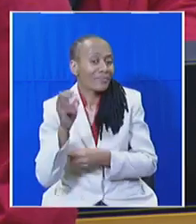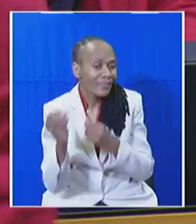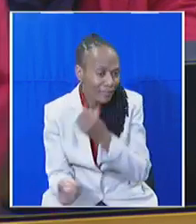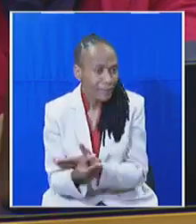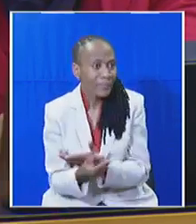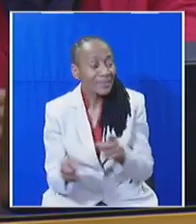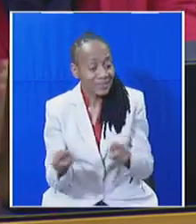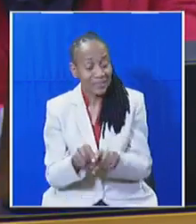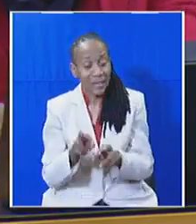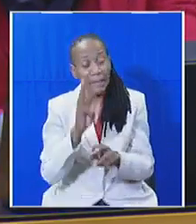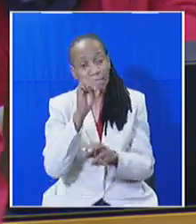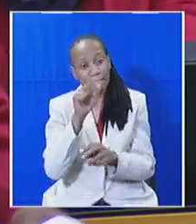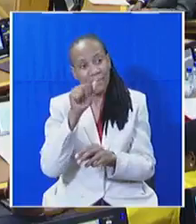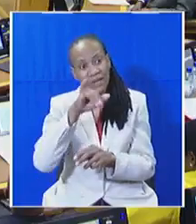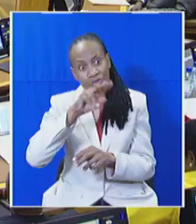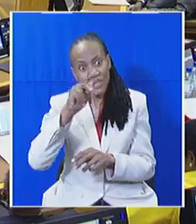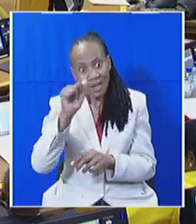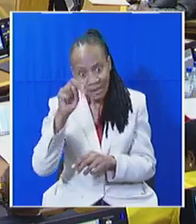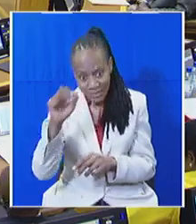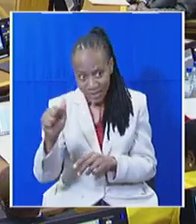The Honorable the President.